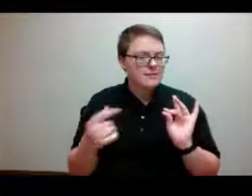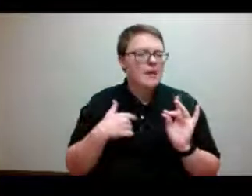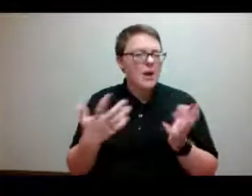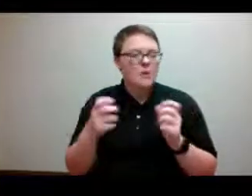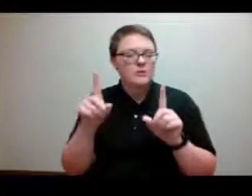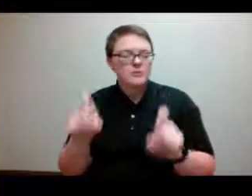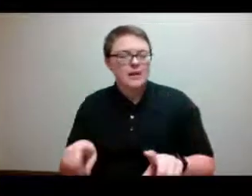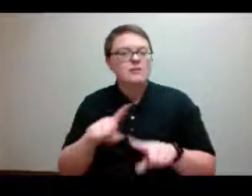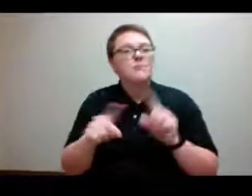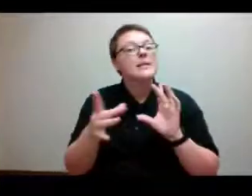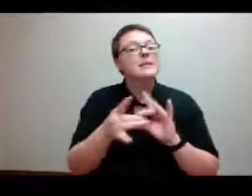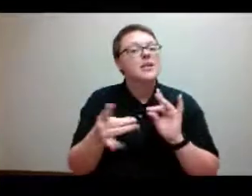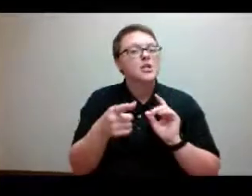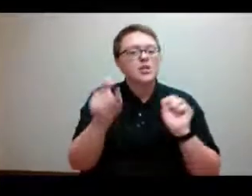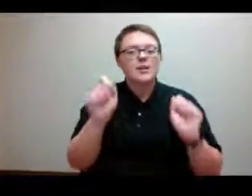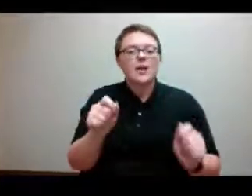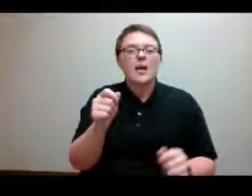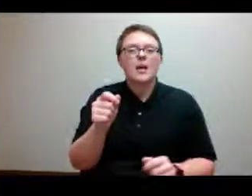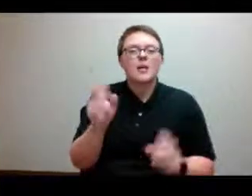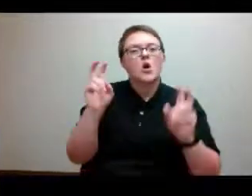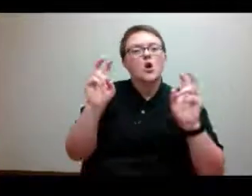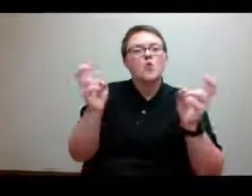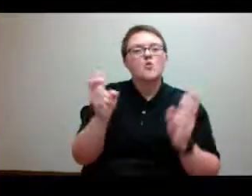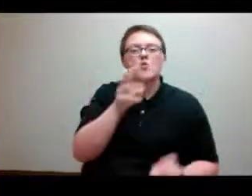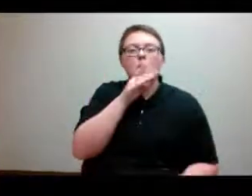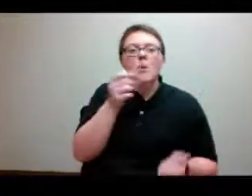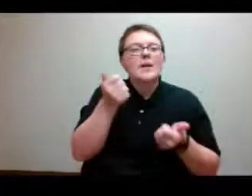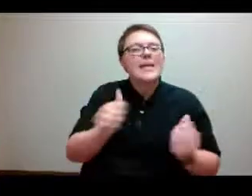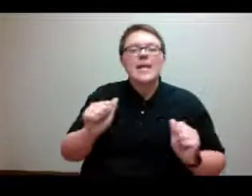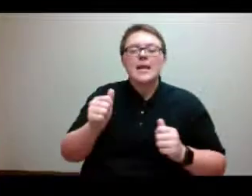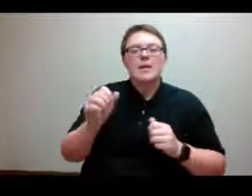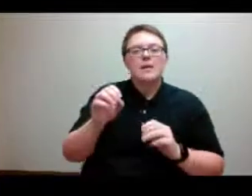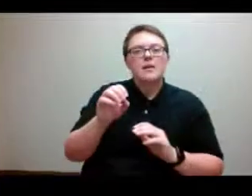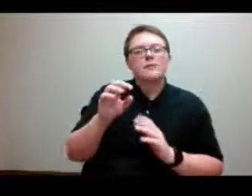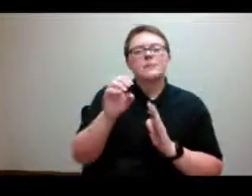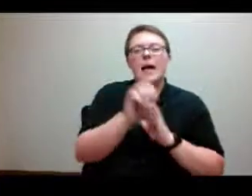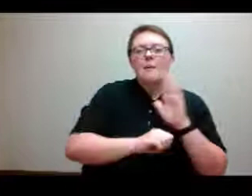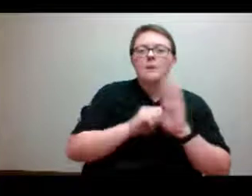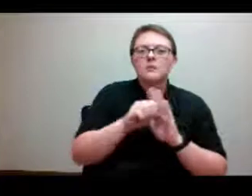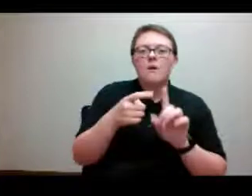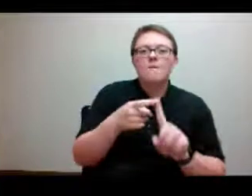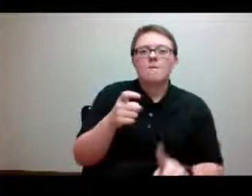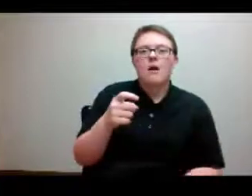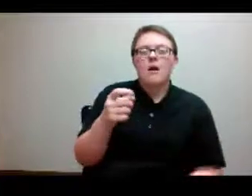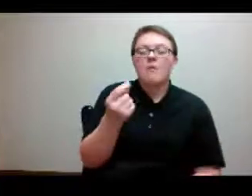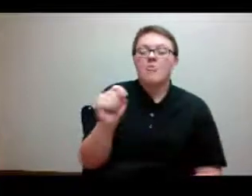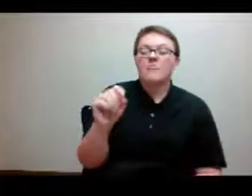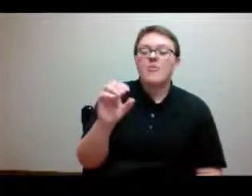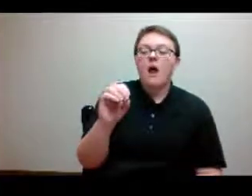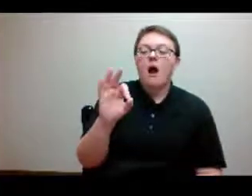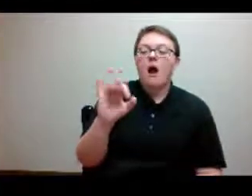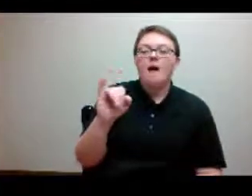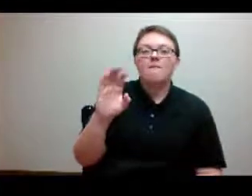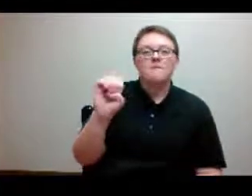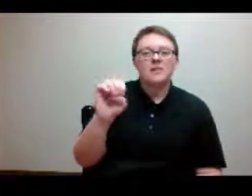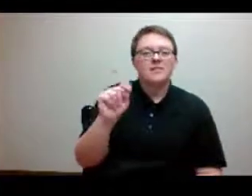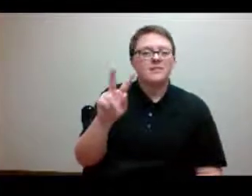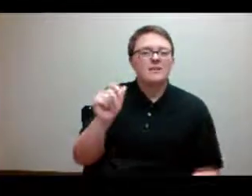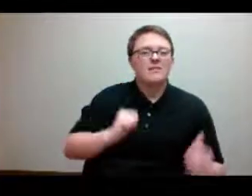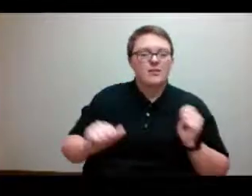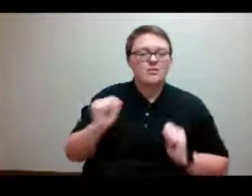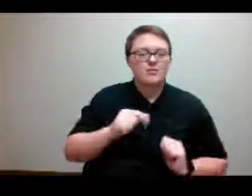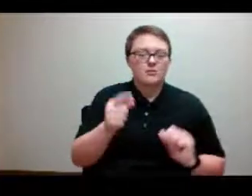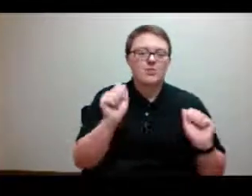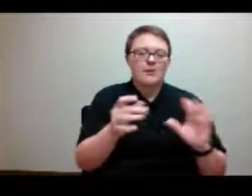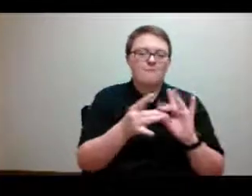The Office. So if you haven't enjoyed The Office, you might check that out. Whitney can coach you up on that. Cheryl Hunter,